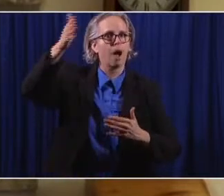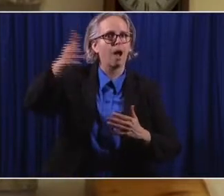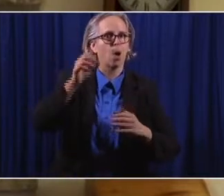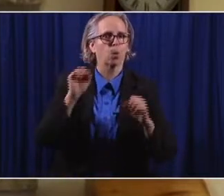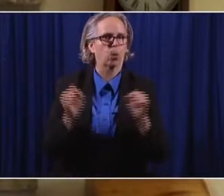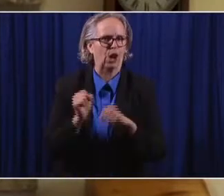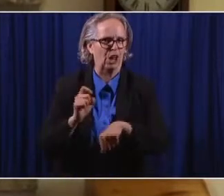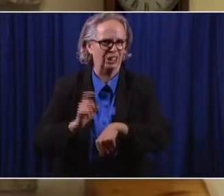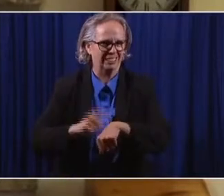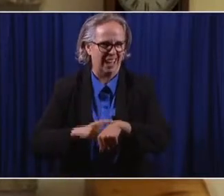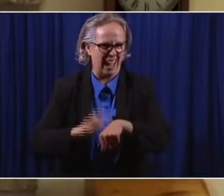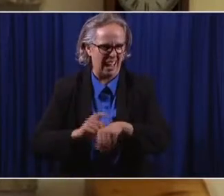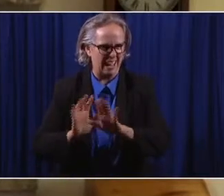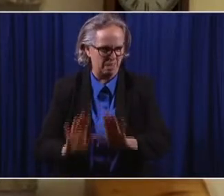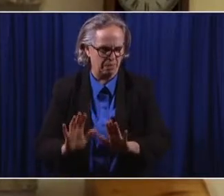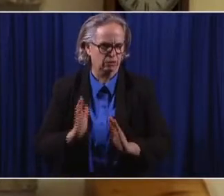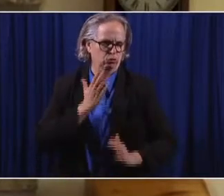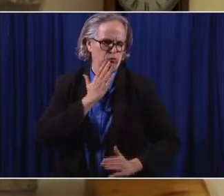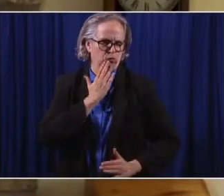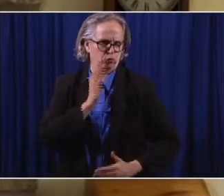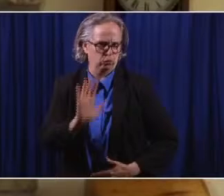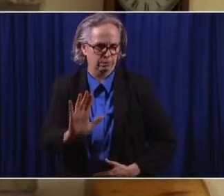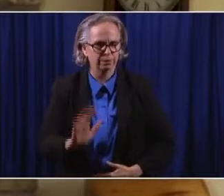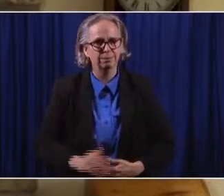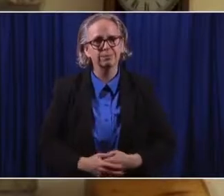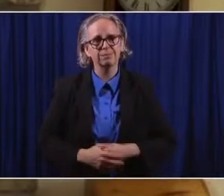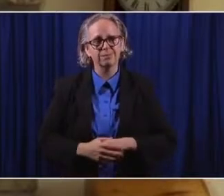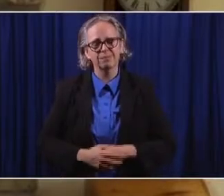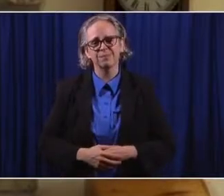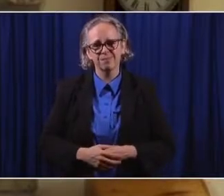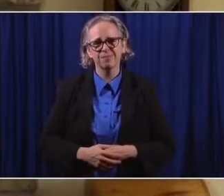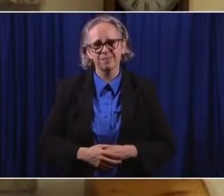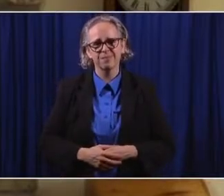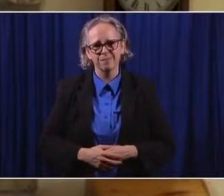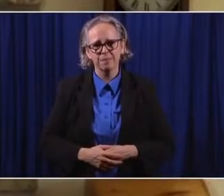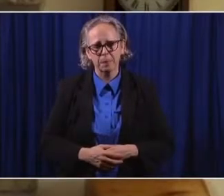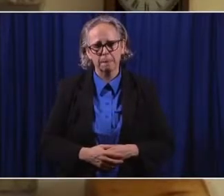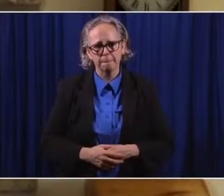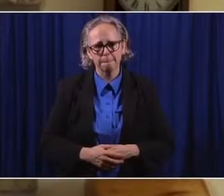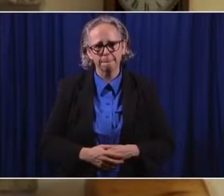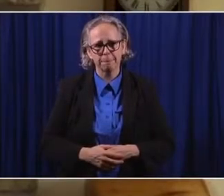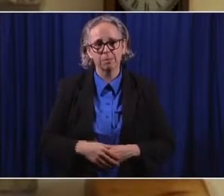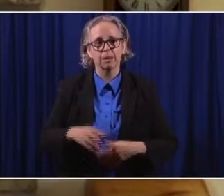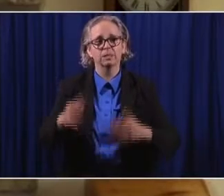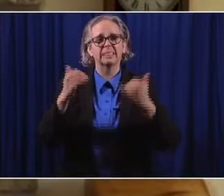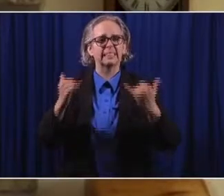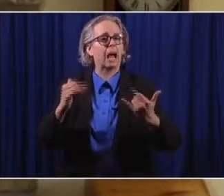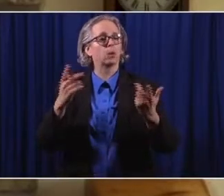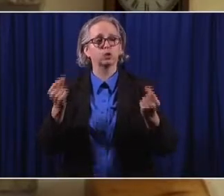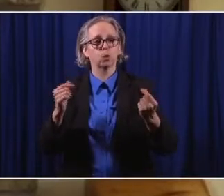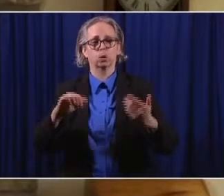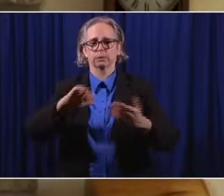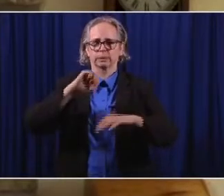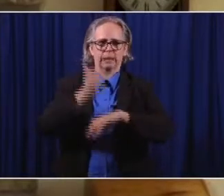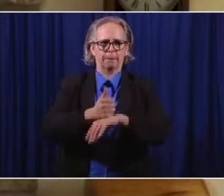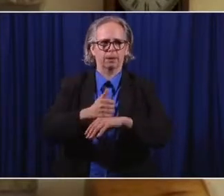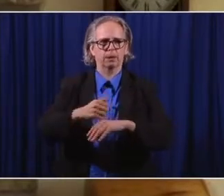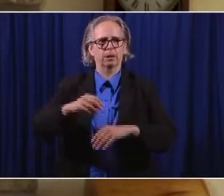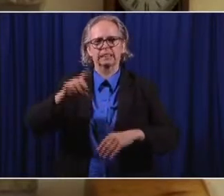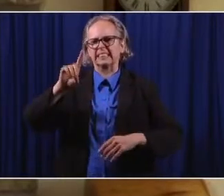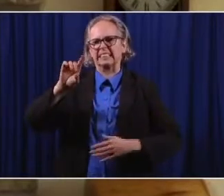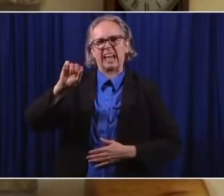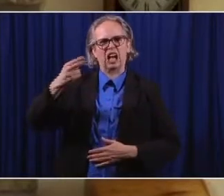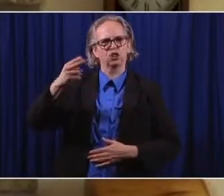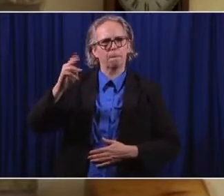lower. We're unveiling a new dashboard today. We've continued throughout